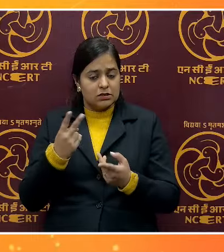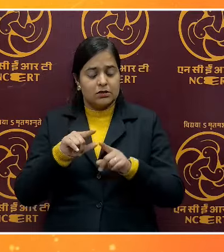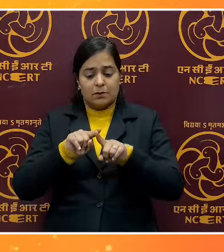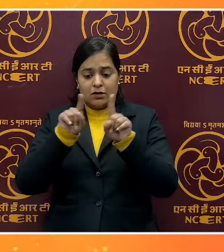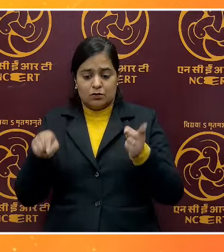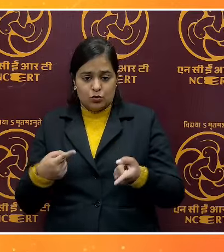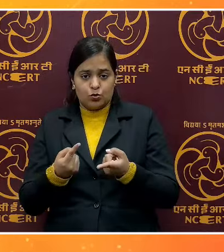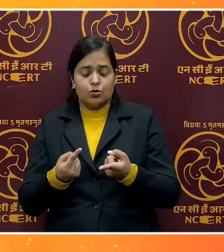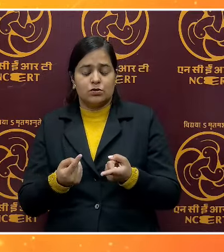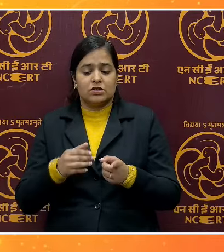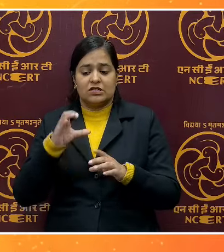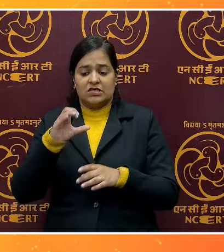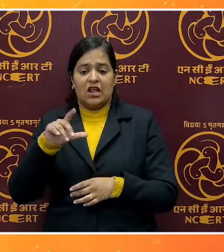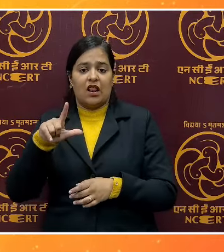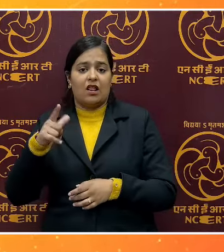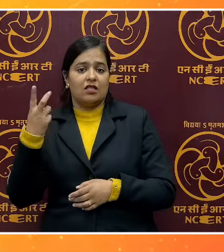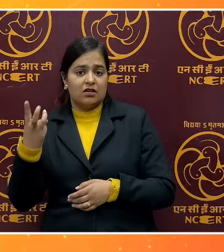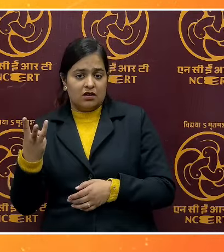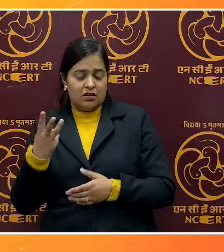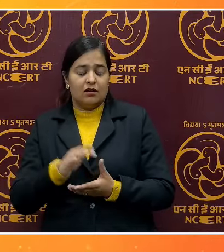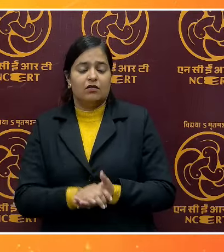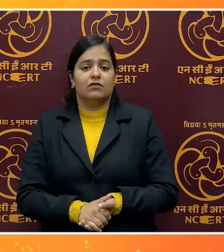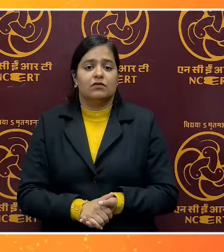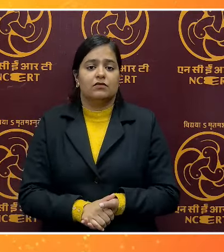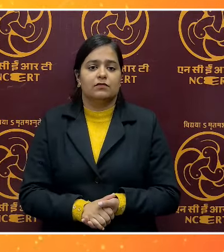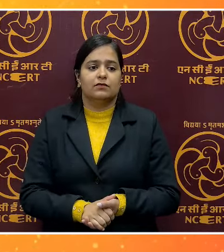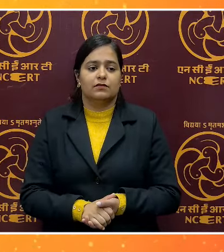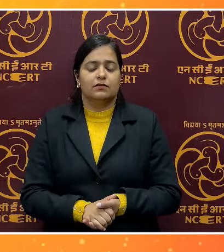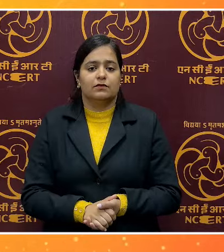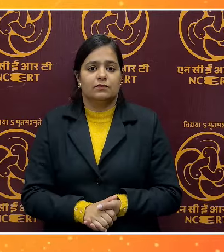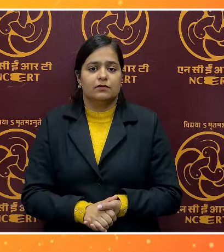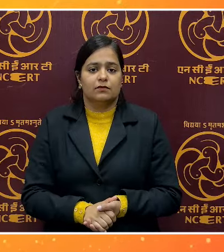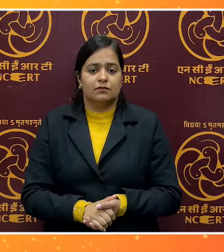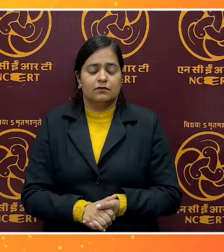close, Cl3, that to be named as.